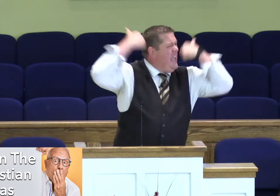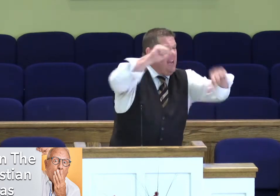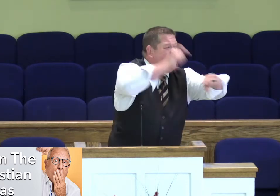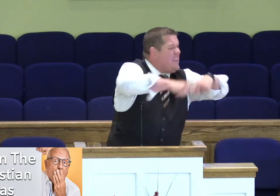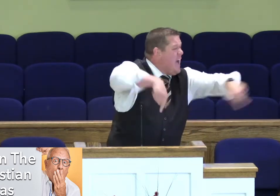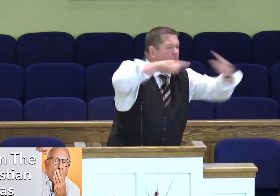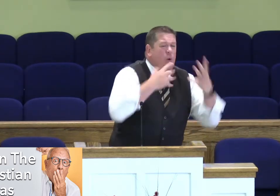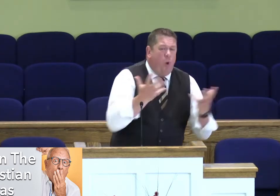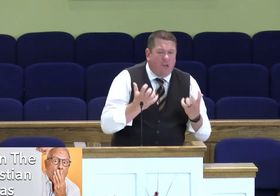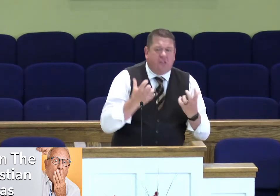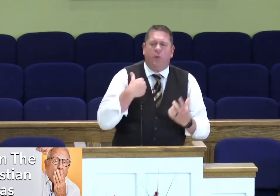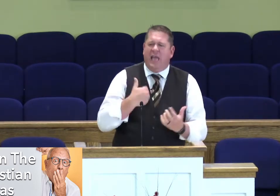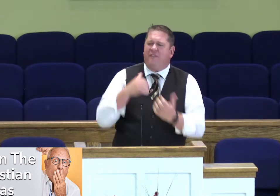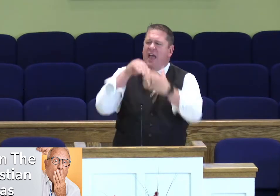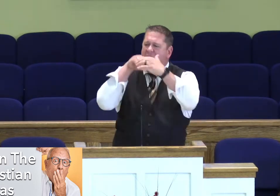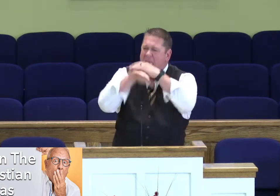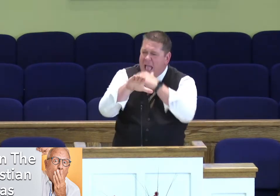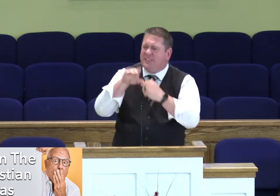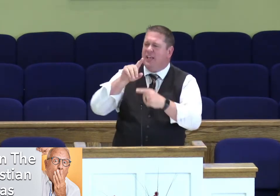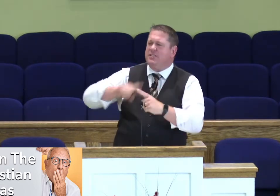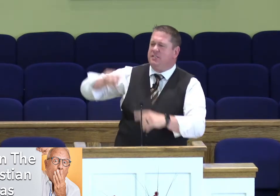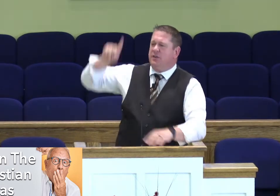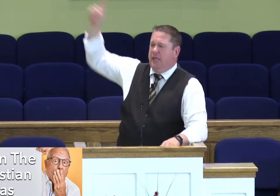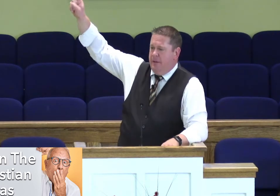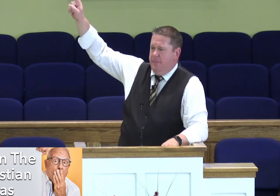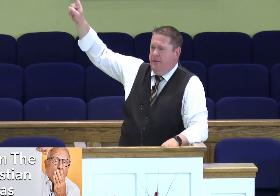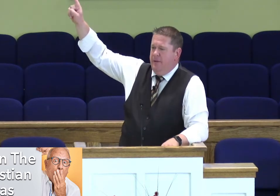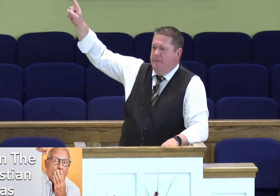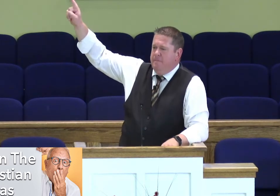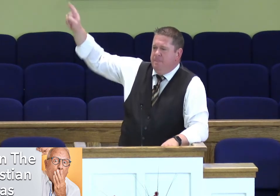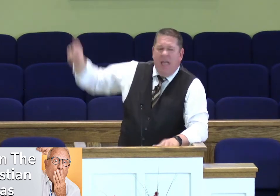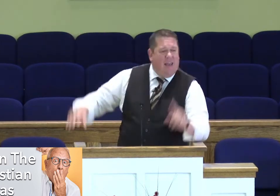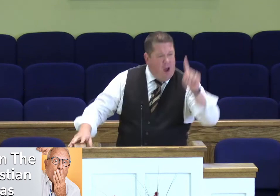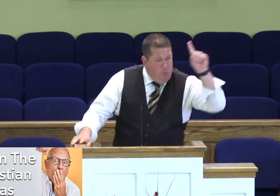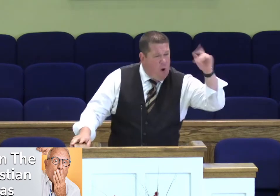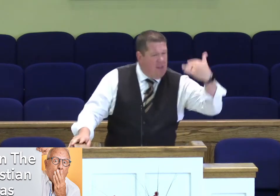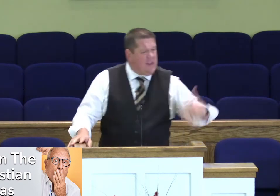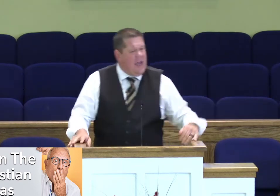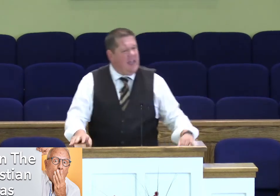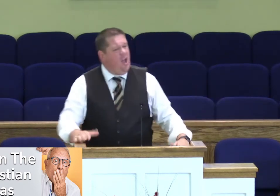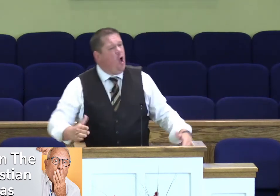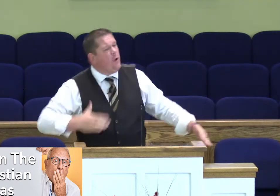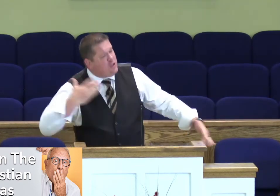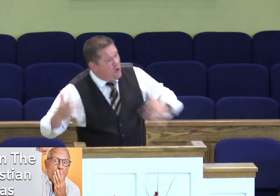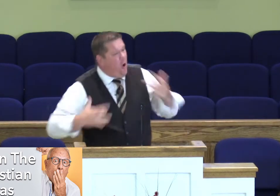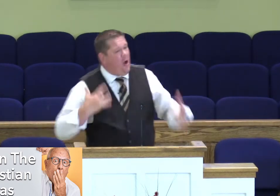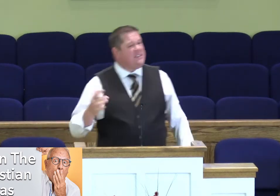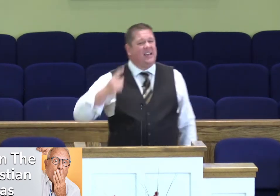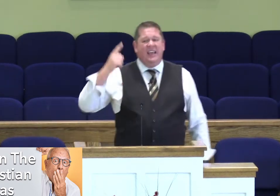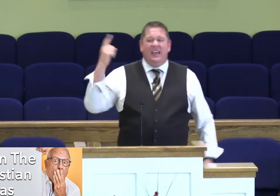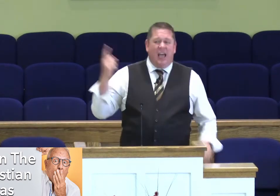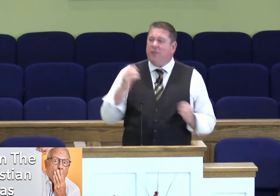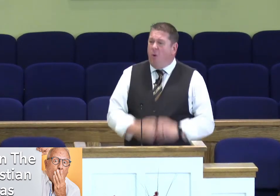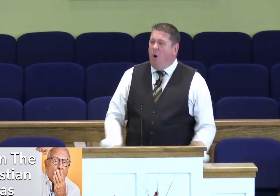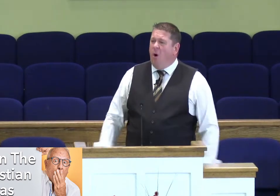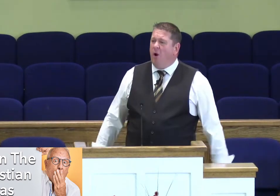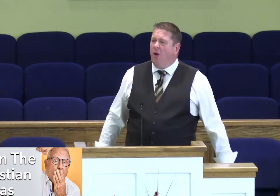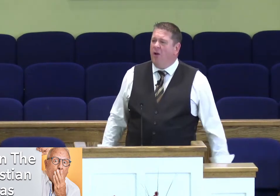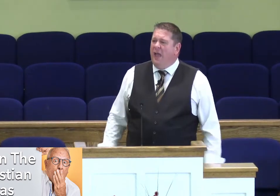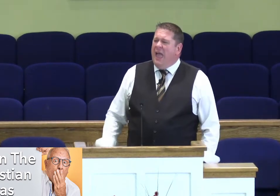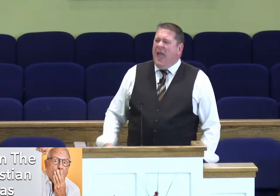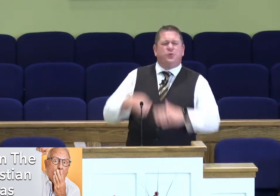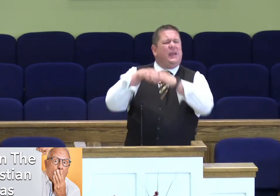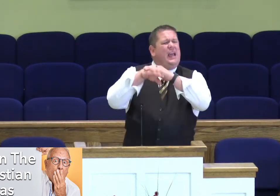Lords. Anytime we want to, we have access to him. And number one tonight, rejoice